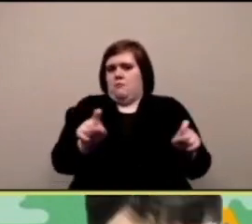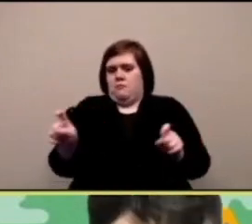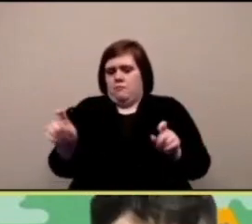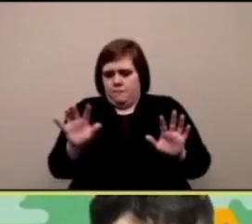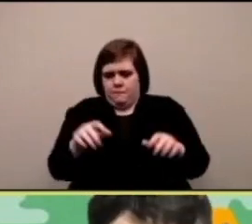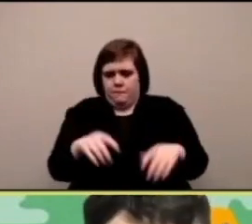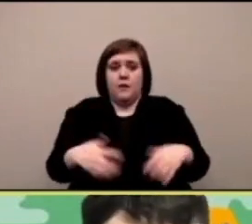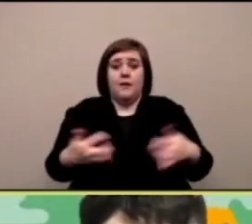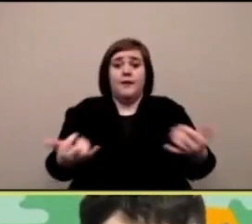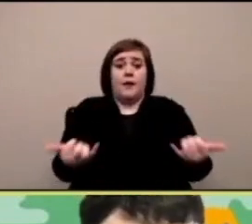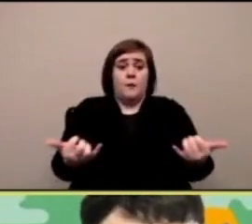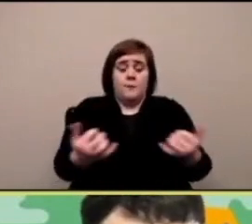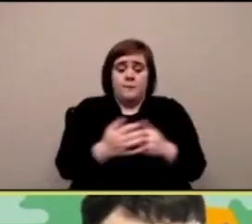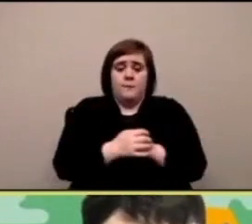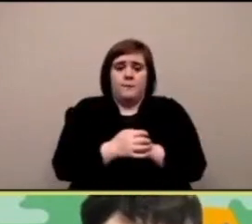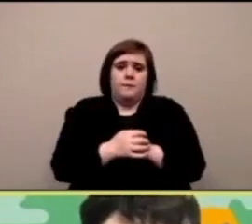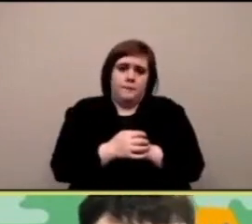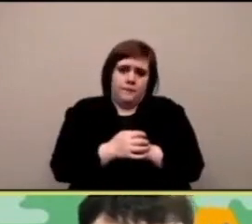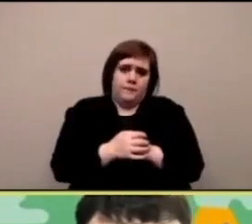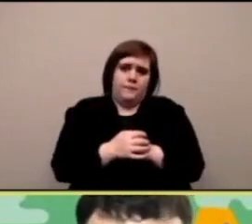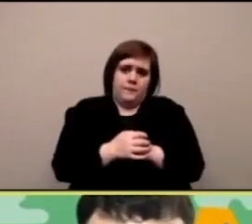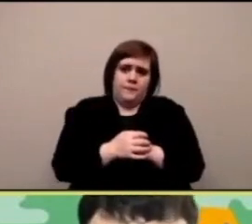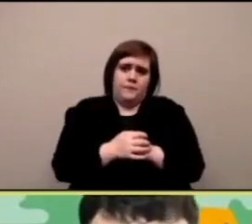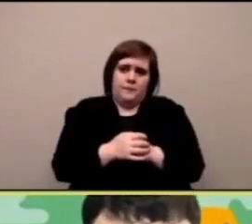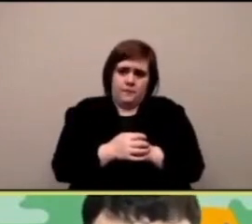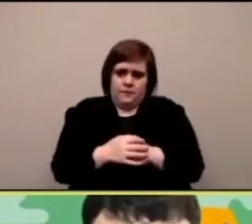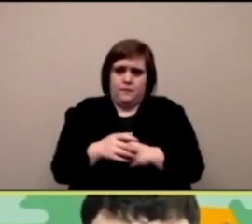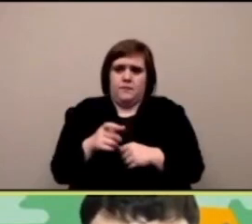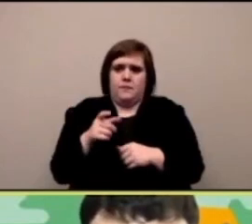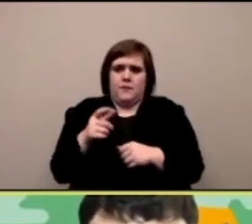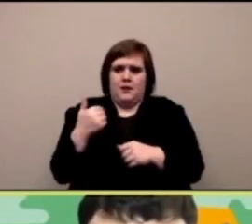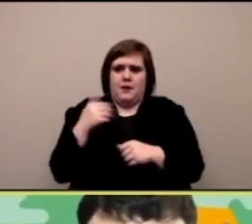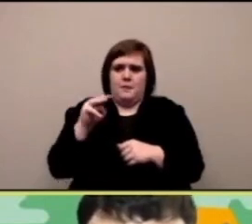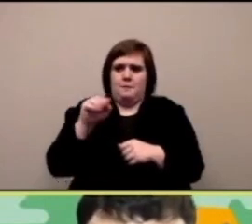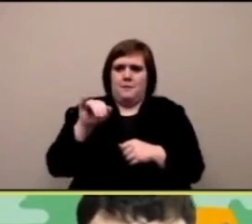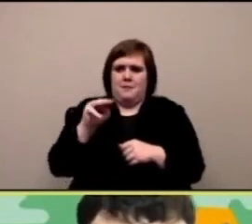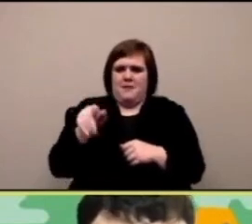now Mimi's got those physics blocks loaded,